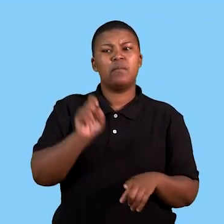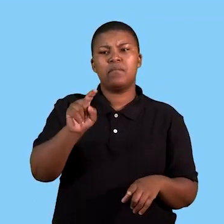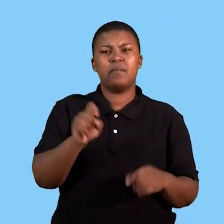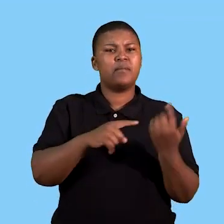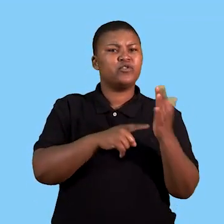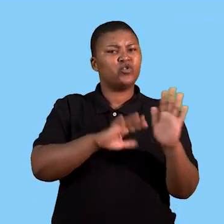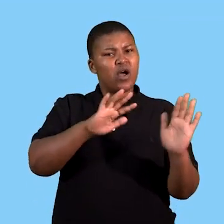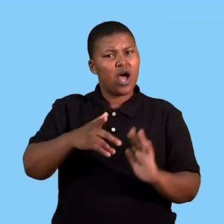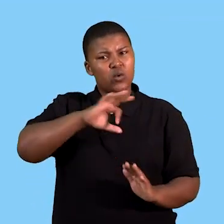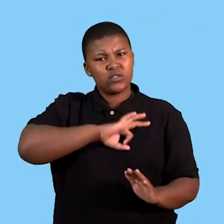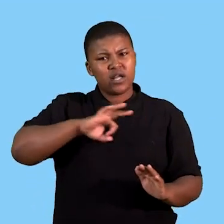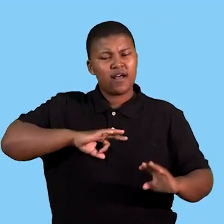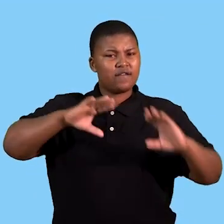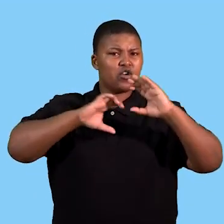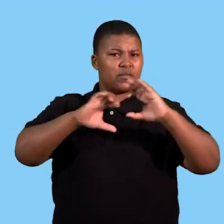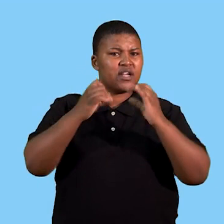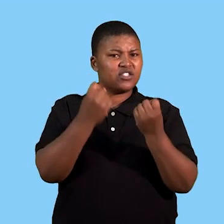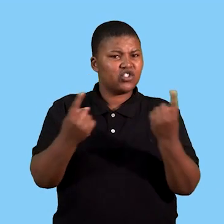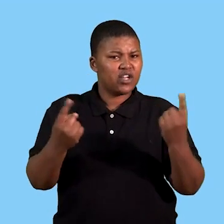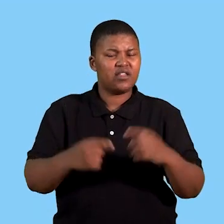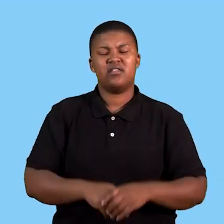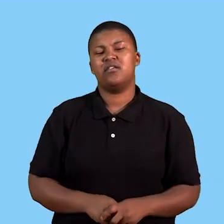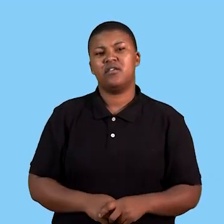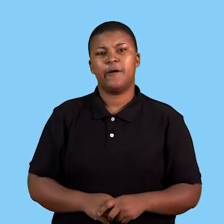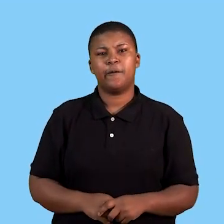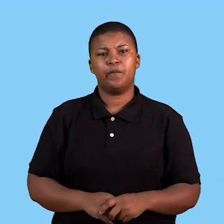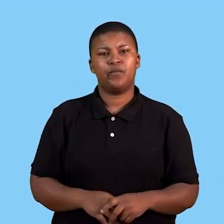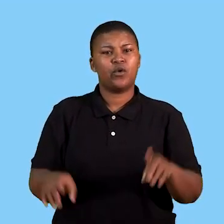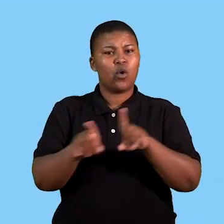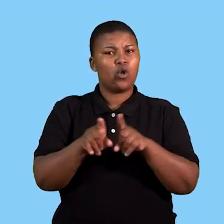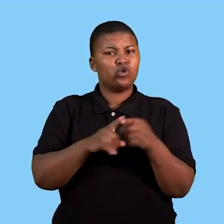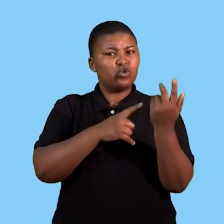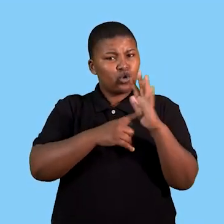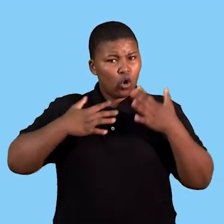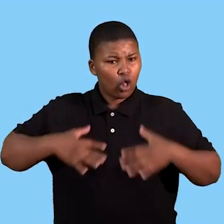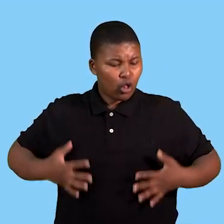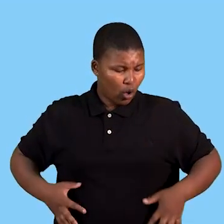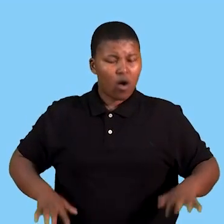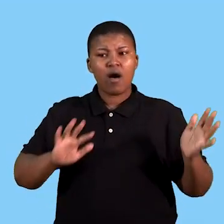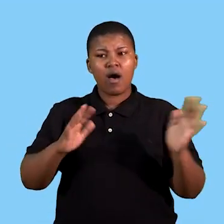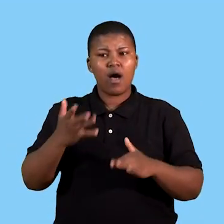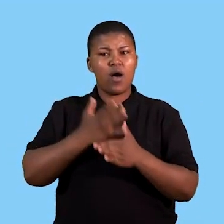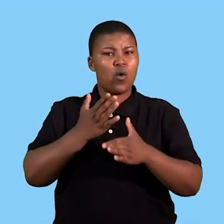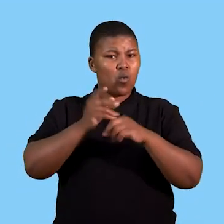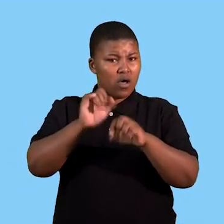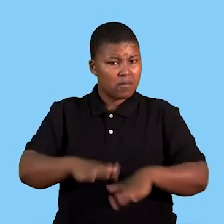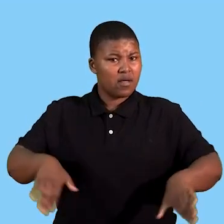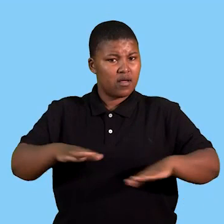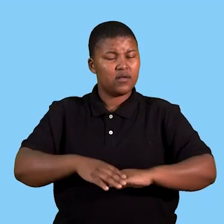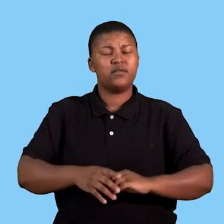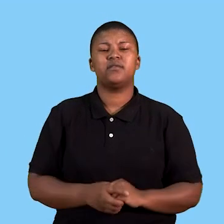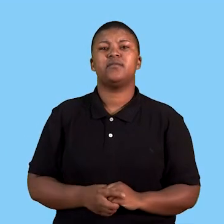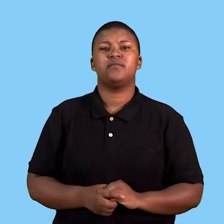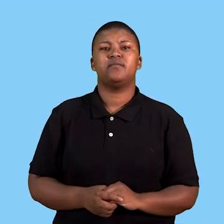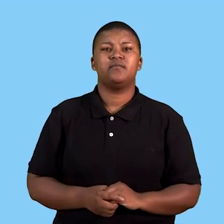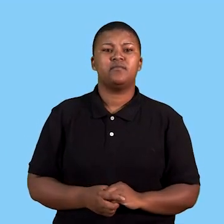how the employees communicate with each other. It may also refer to our dress code, how we dress in